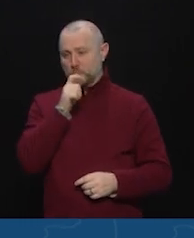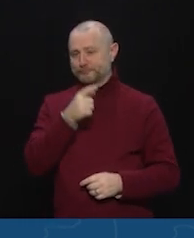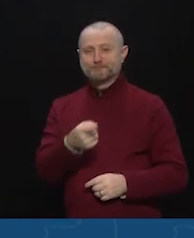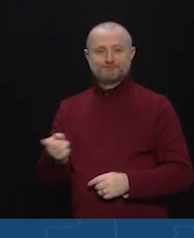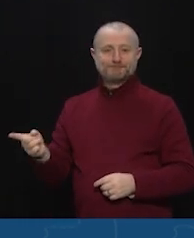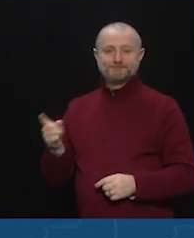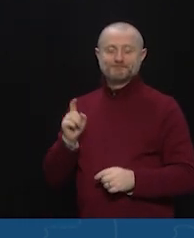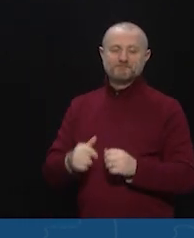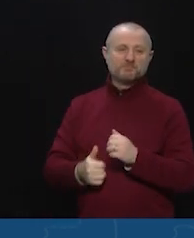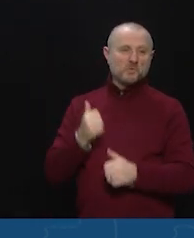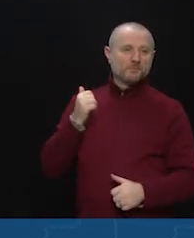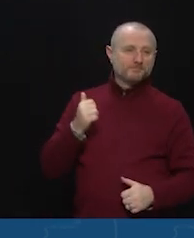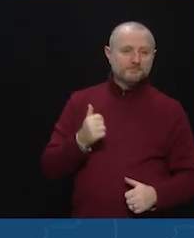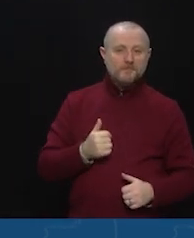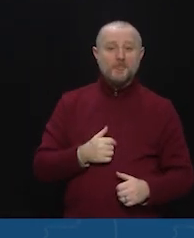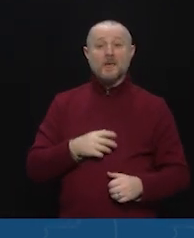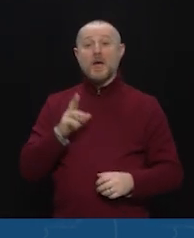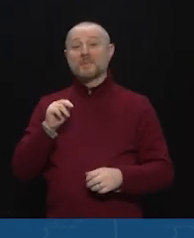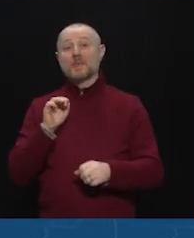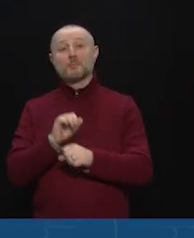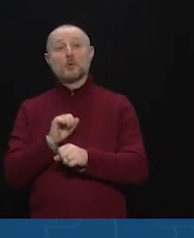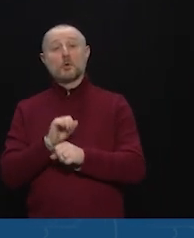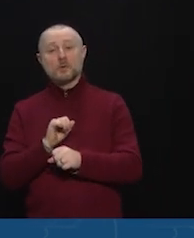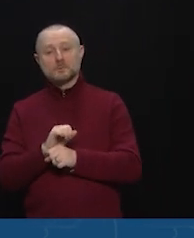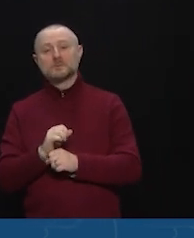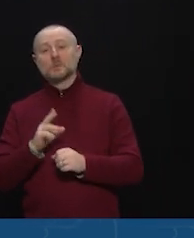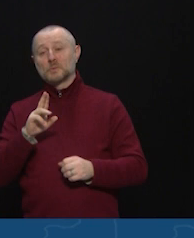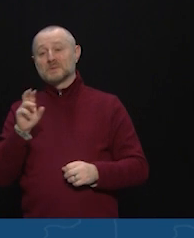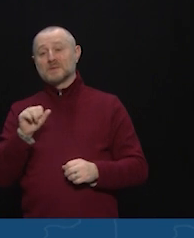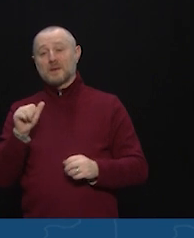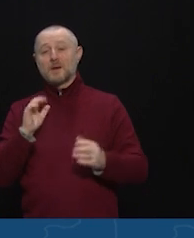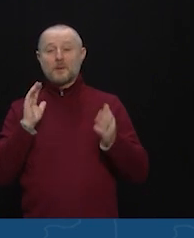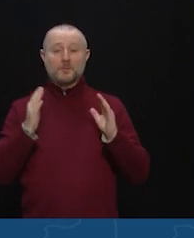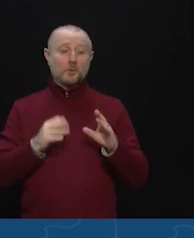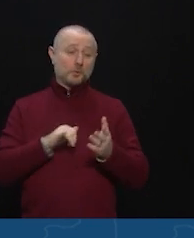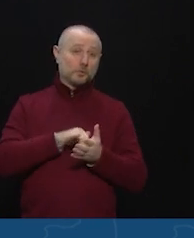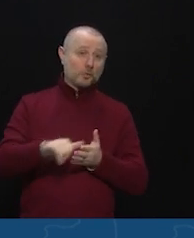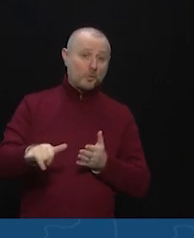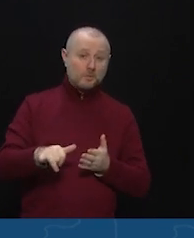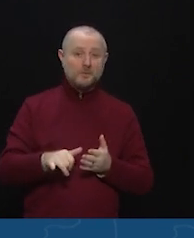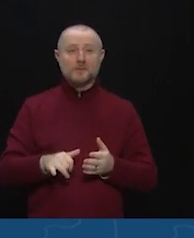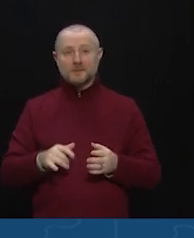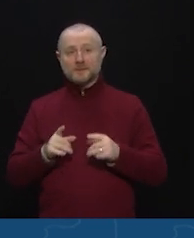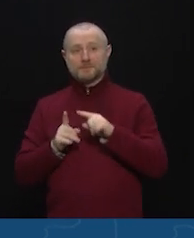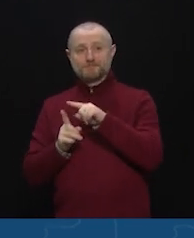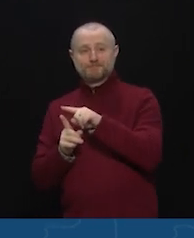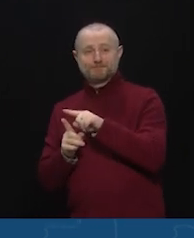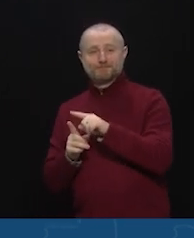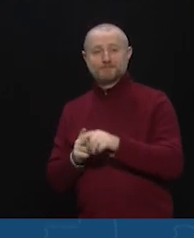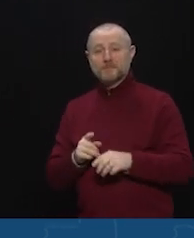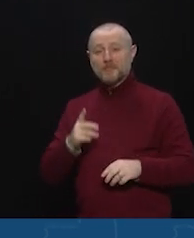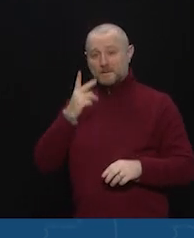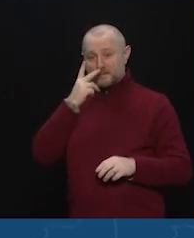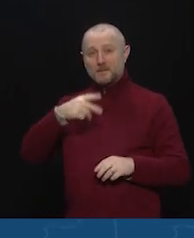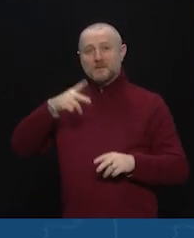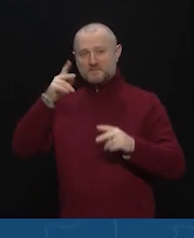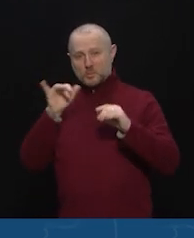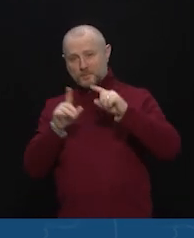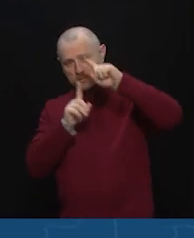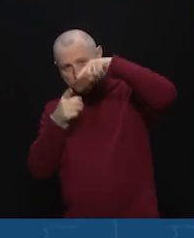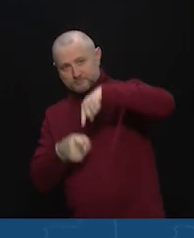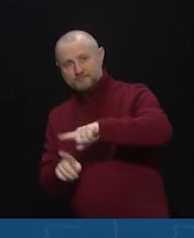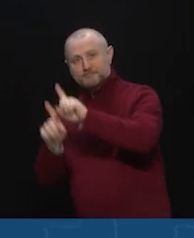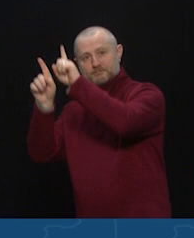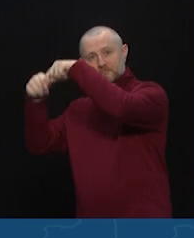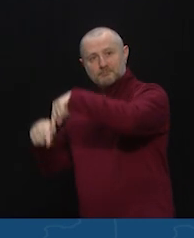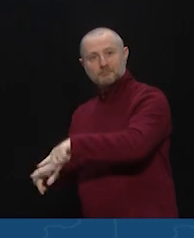see it peaked, New York State and U.S. Both New York State and the U.S. are seeing sharp declines in unemployment,